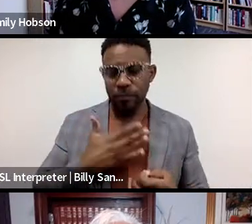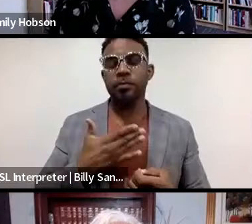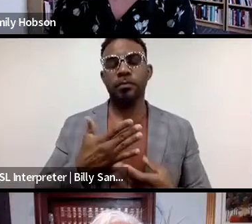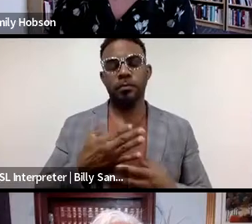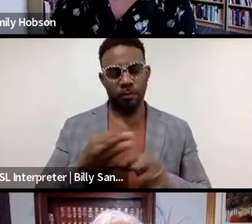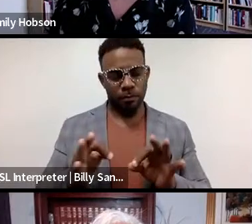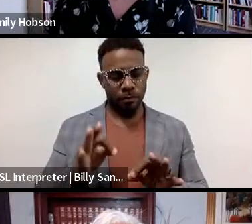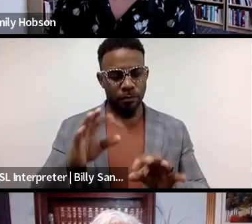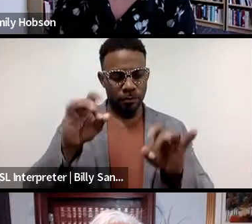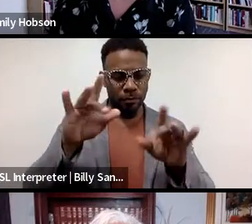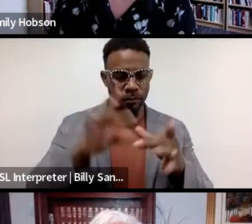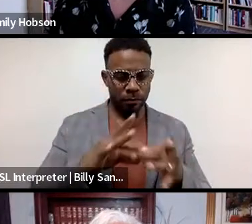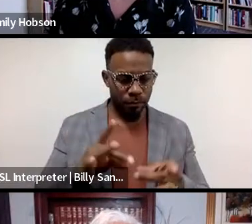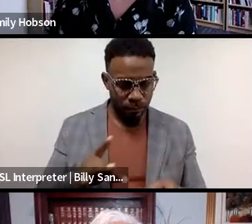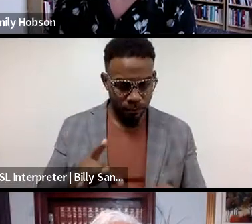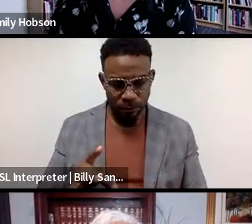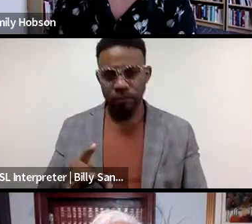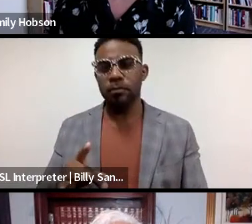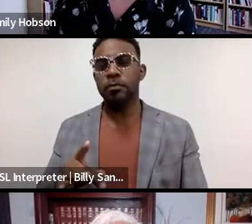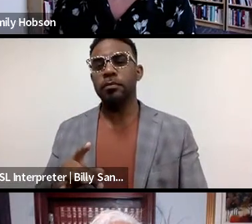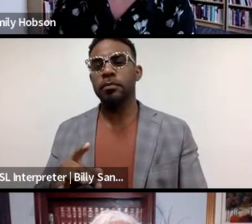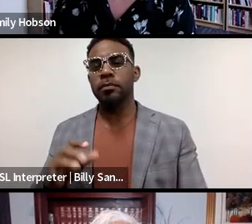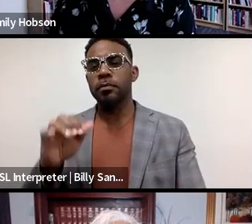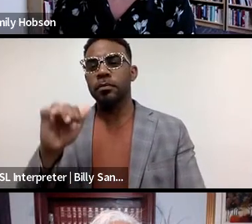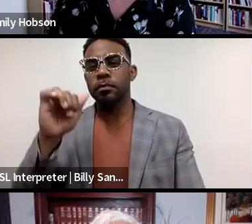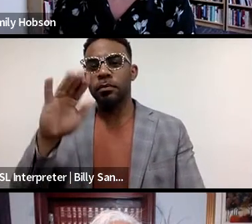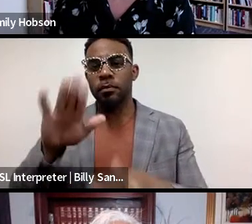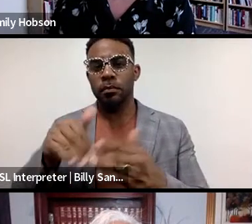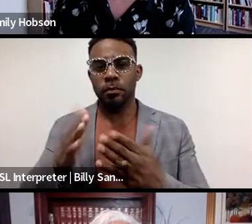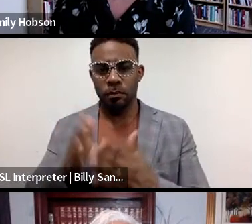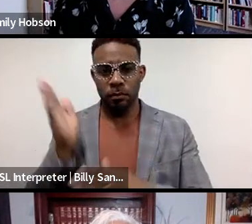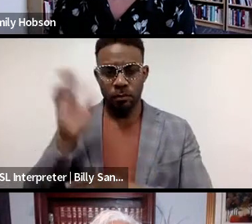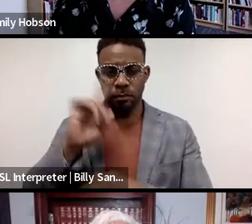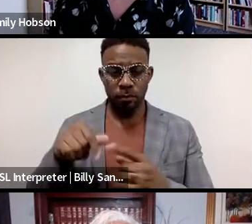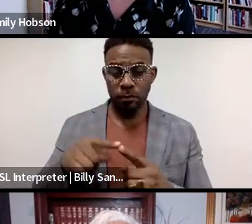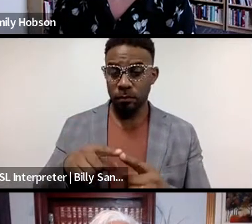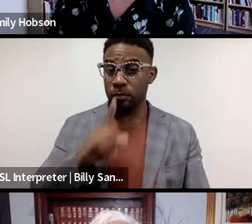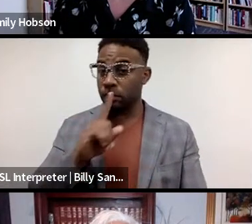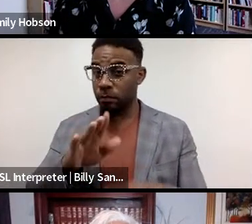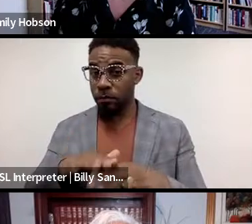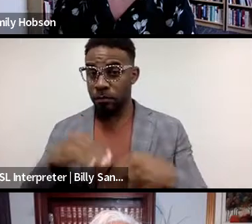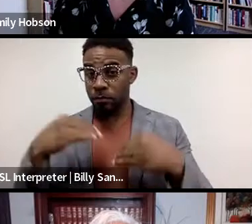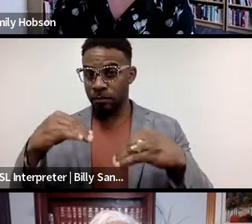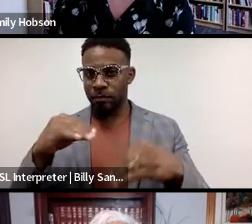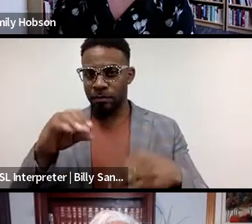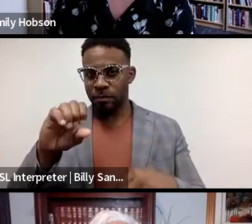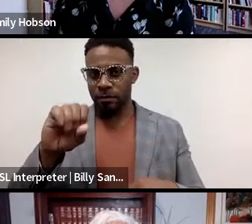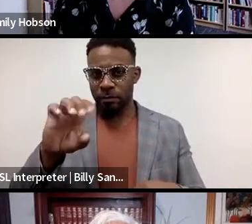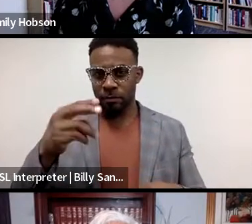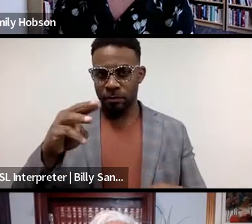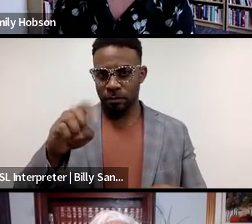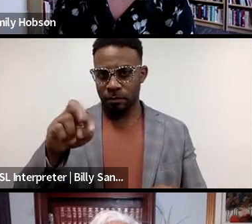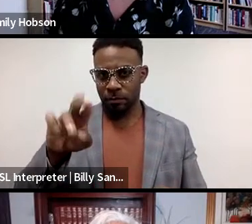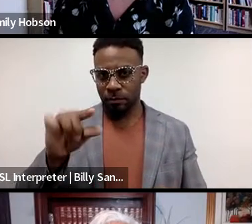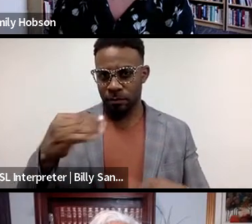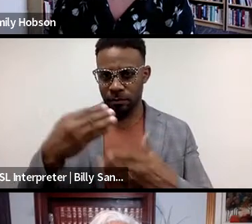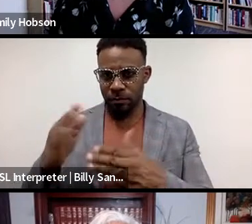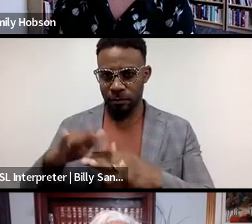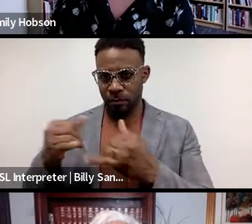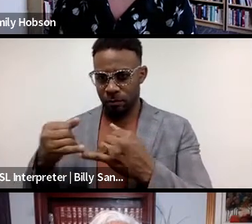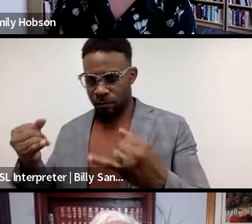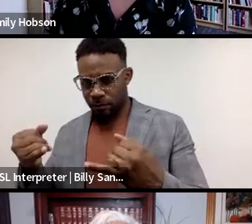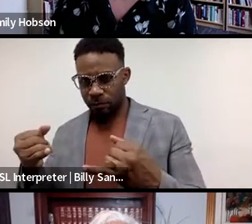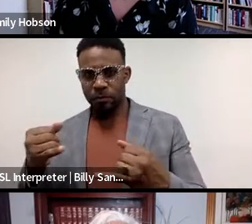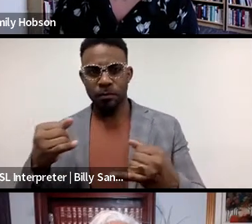feel free to put them in the chat. All of the books our presenters are talking about are on sale at the Schomburg shop, both online and